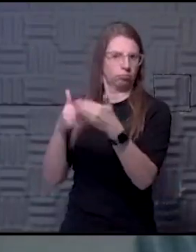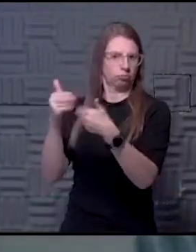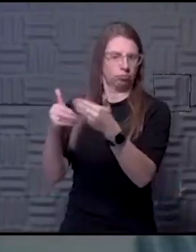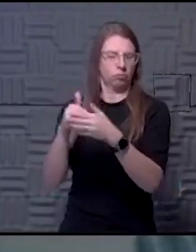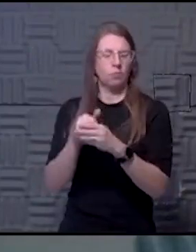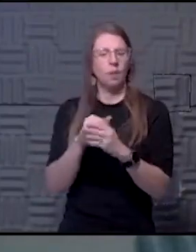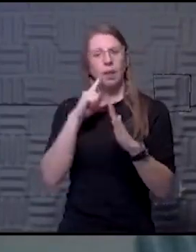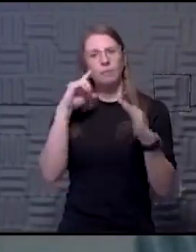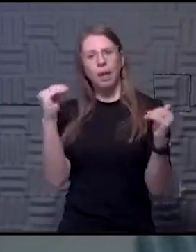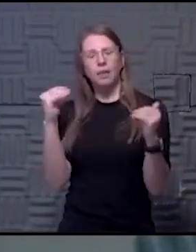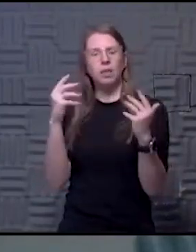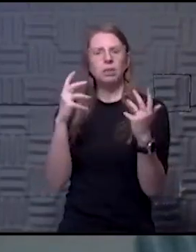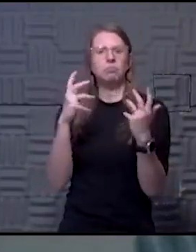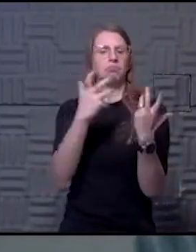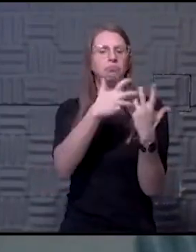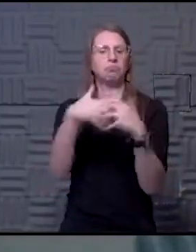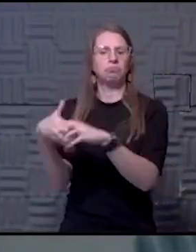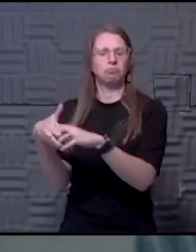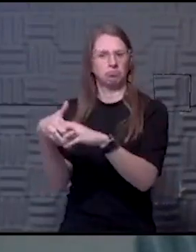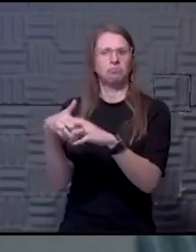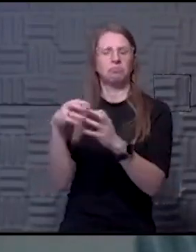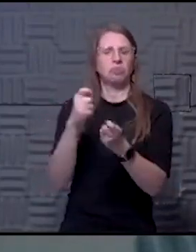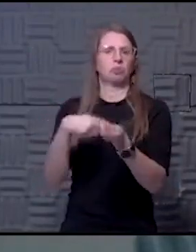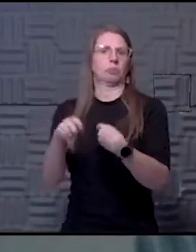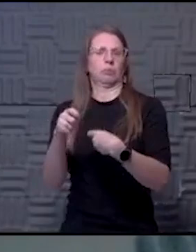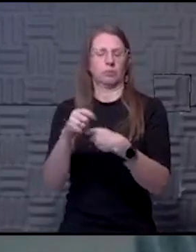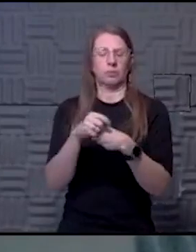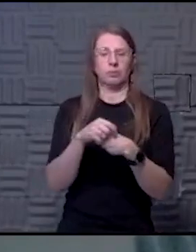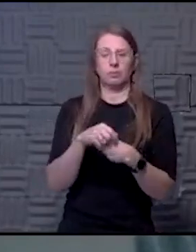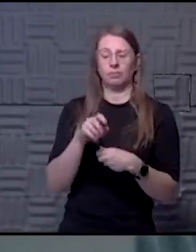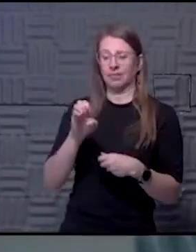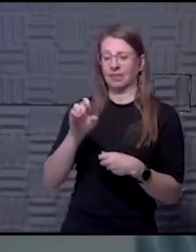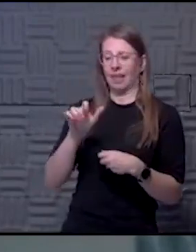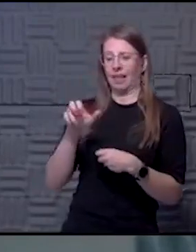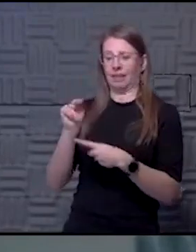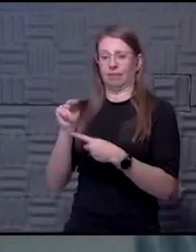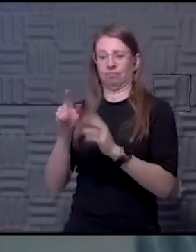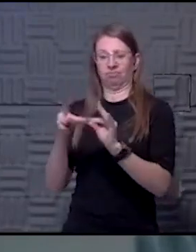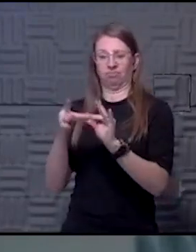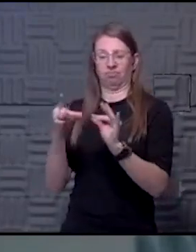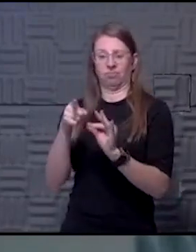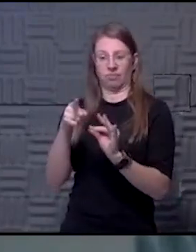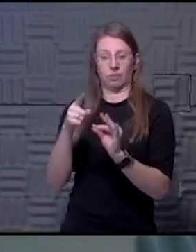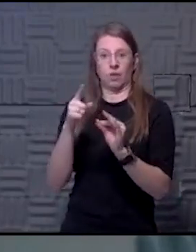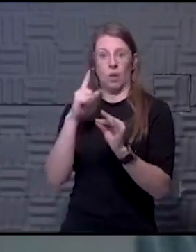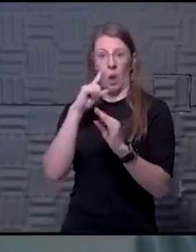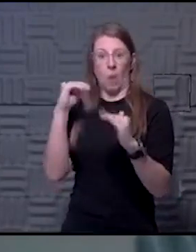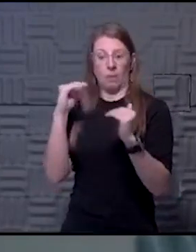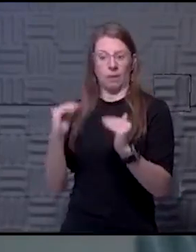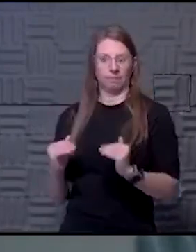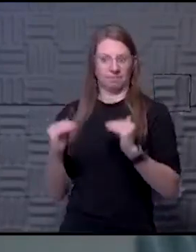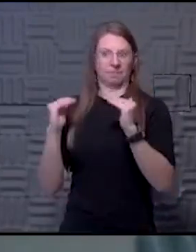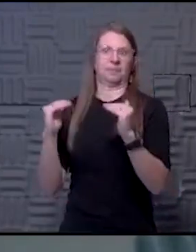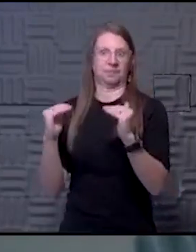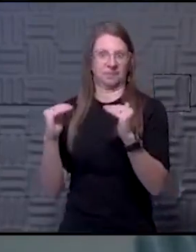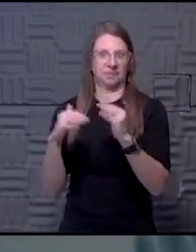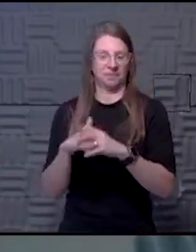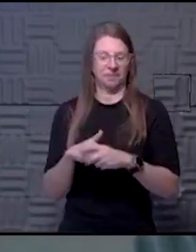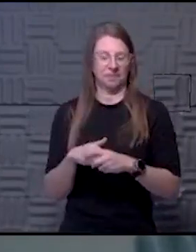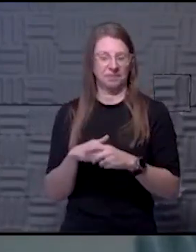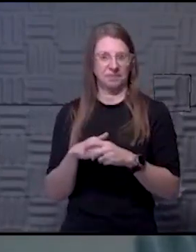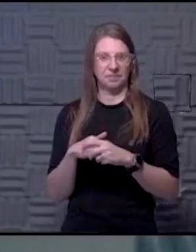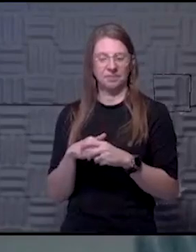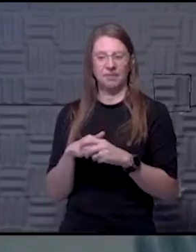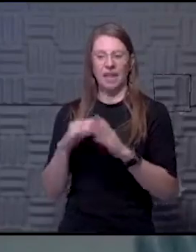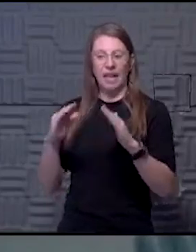expecting a fairly seamless transition. And as Ellen noted, in some ways we're expecting an enhancement, or at least as she asked, an